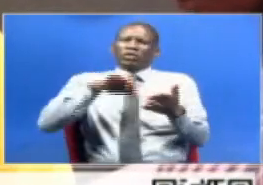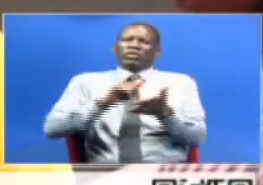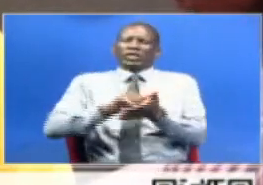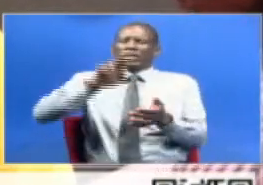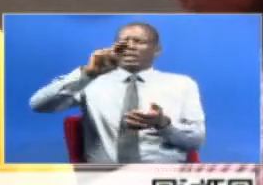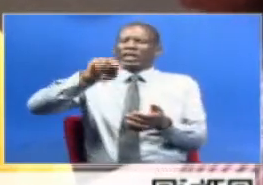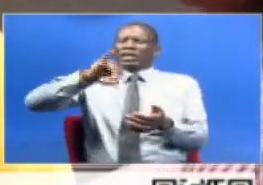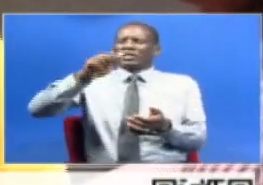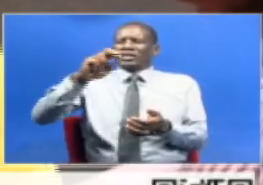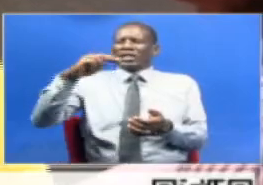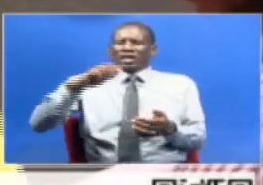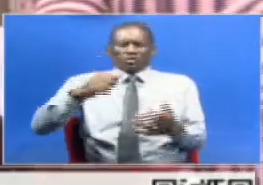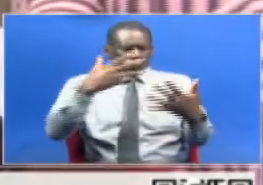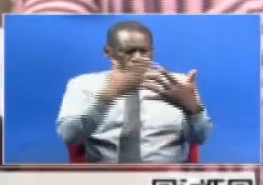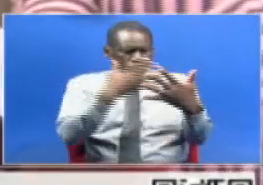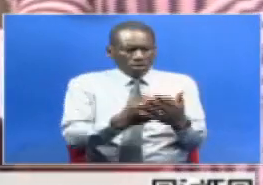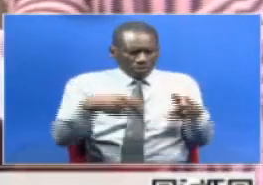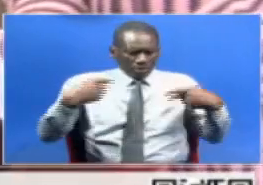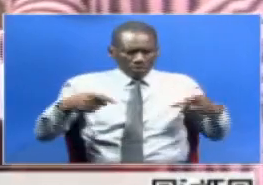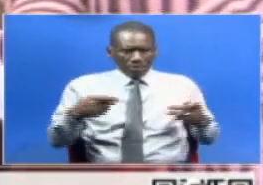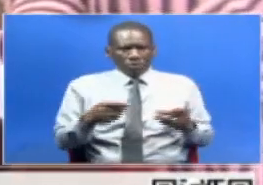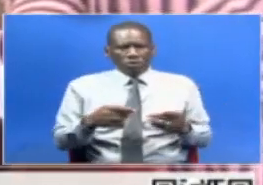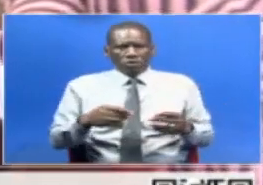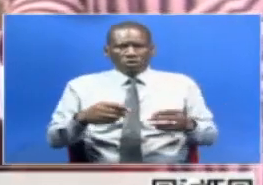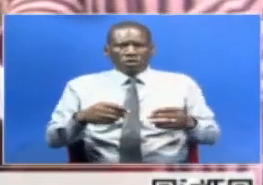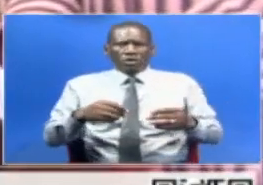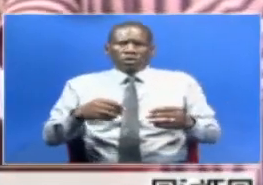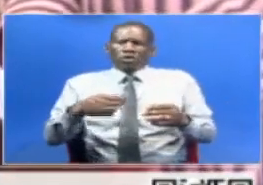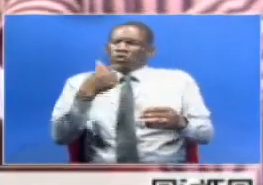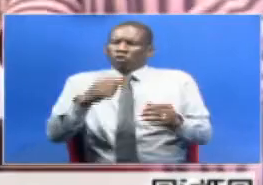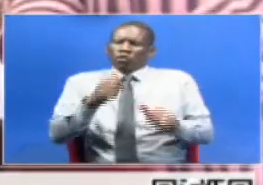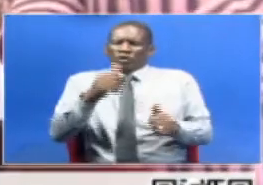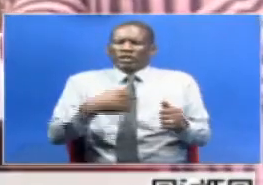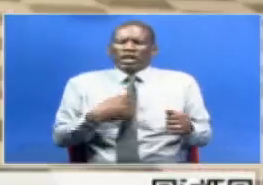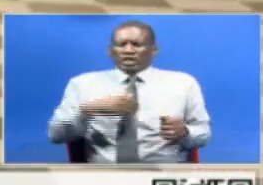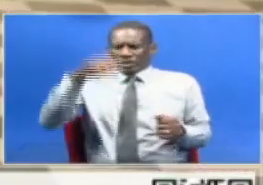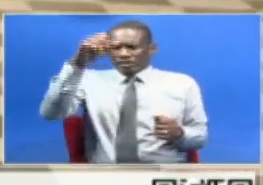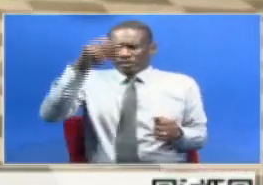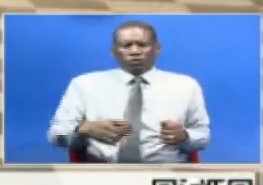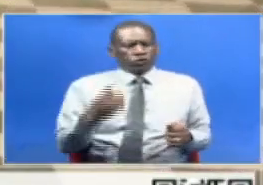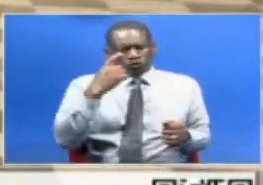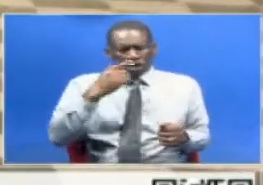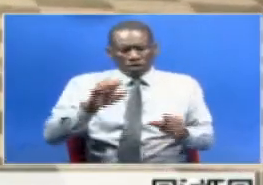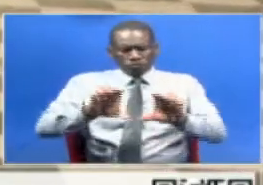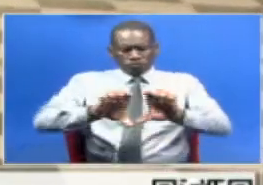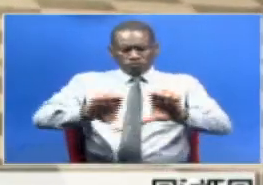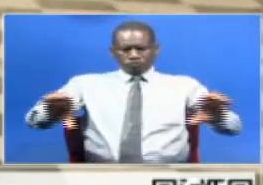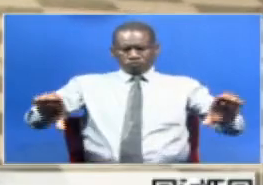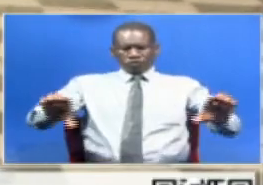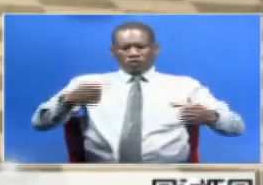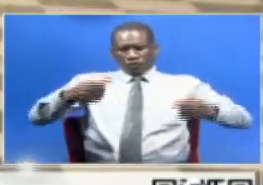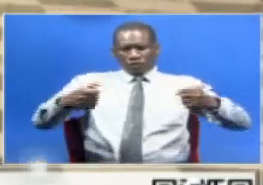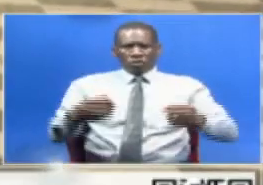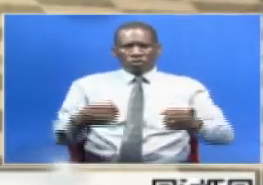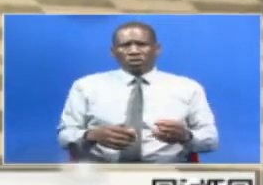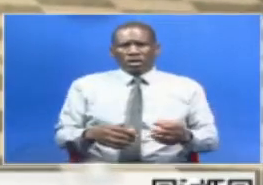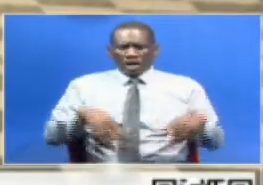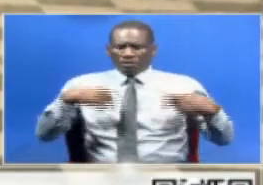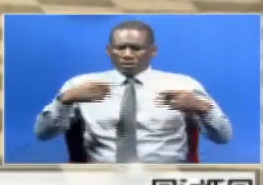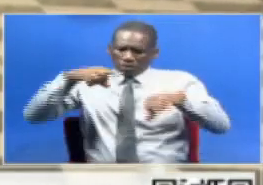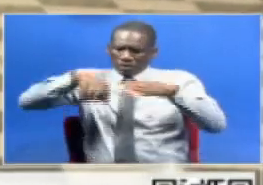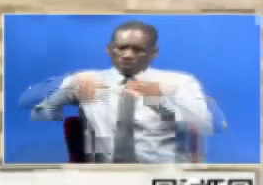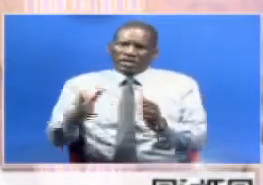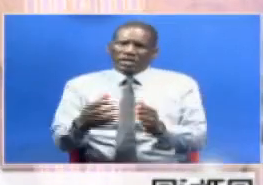by individuals on board a vehicle bearing South Sudanese number plates, whose occupants identified themselves